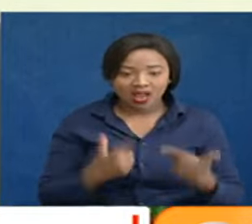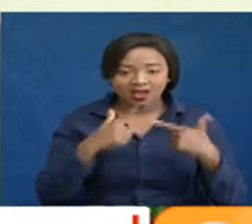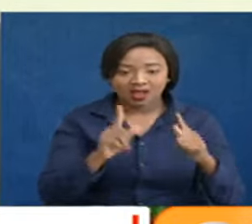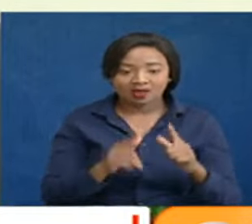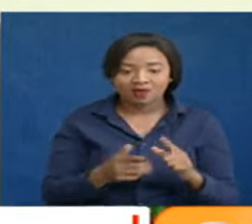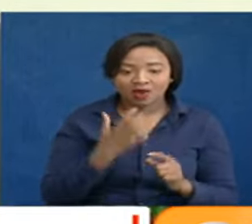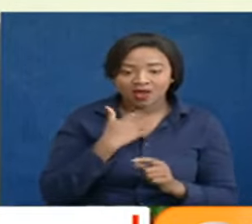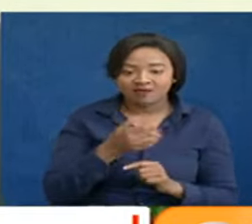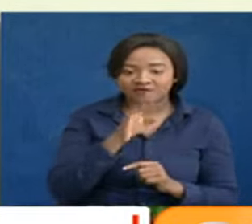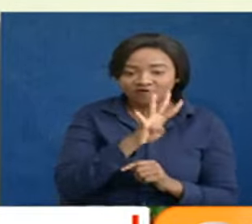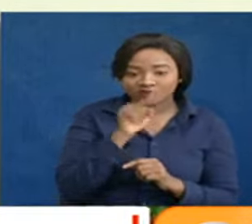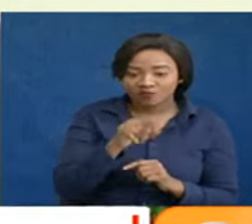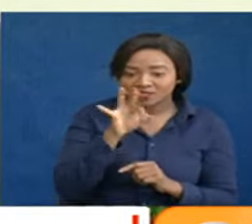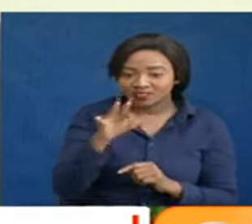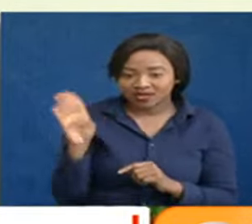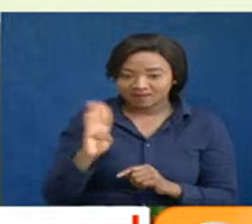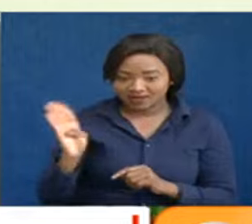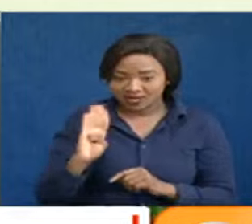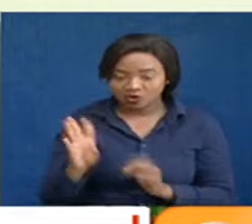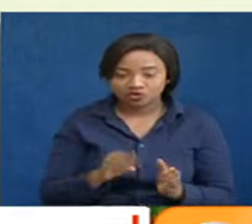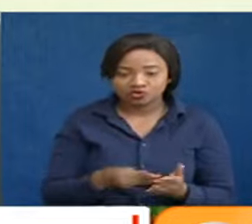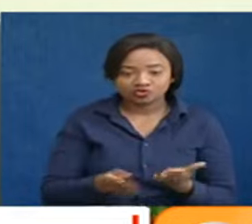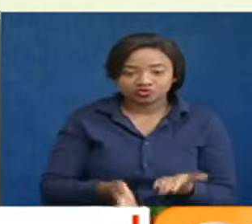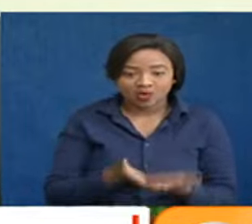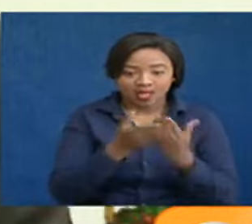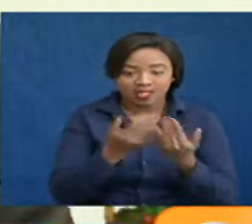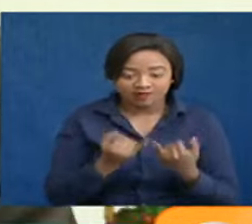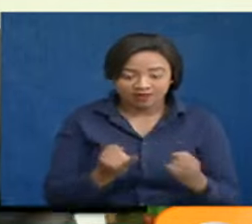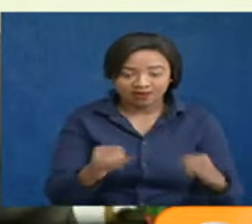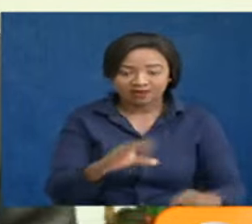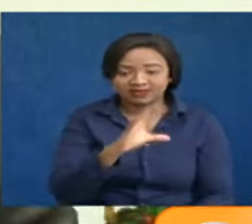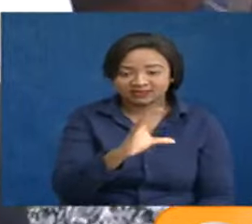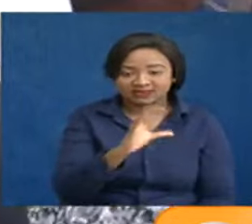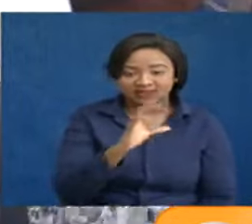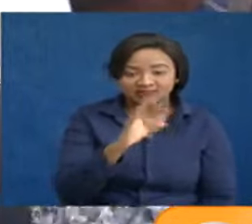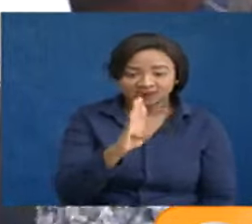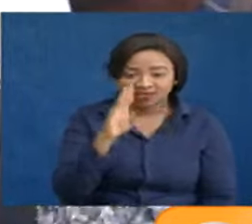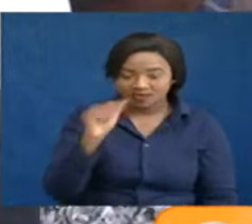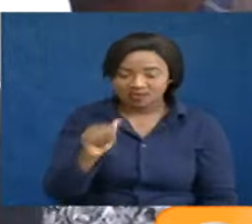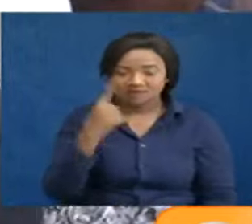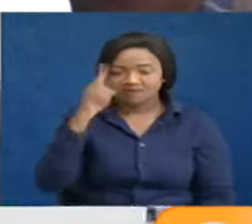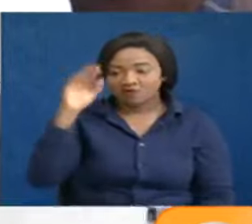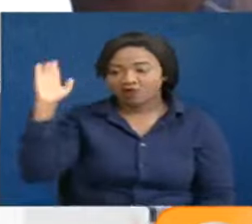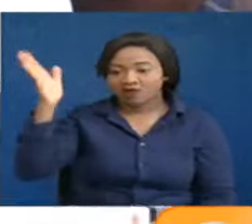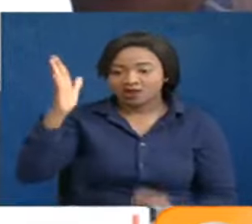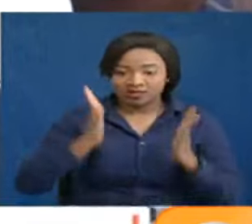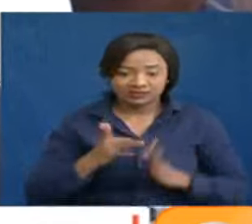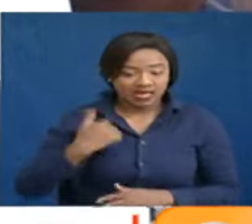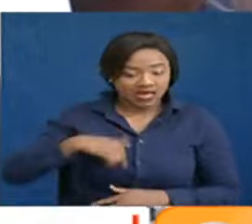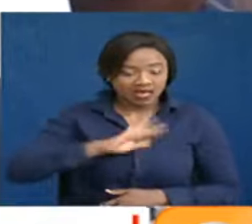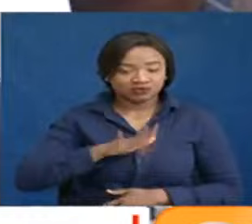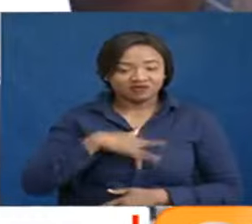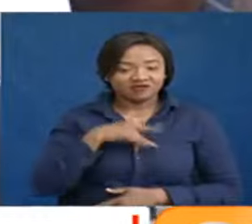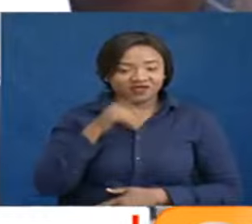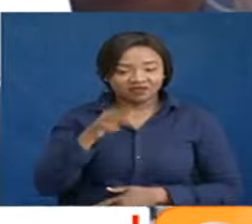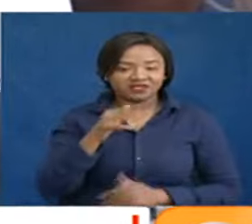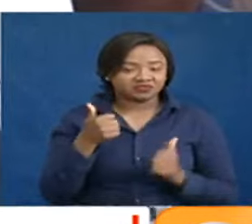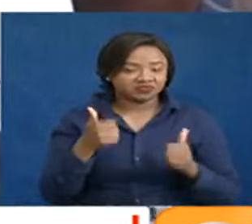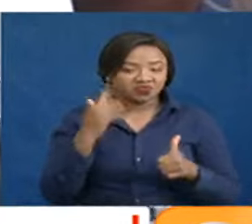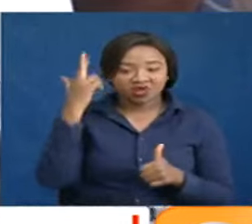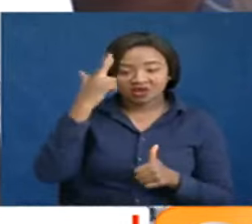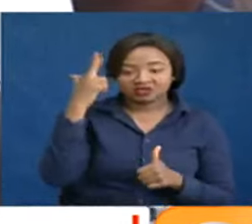4.3 billion to help in implementing the CBA for lecturers. We think it's a reasonable figure that we are urging the unions